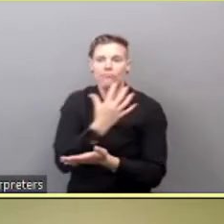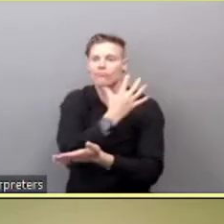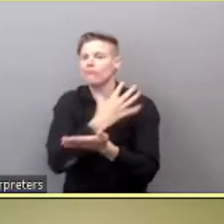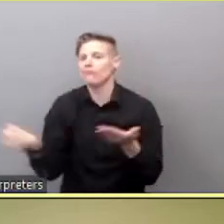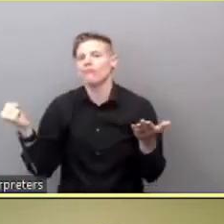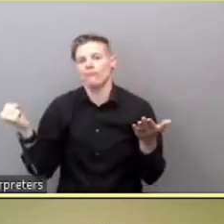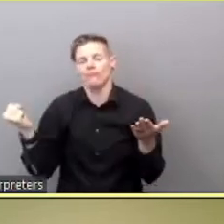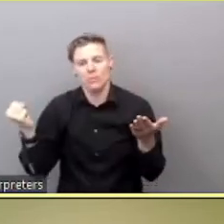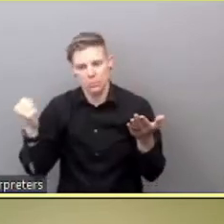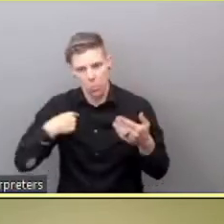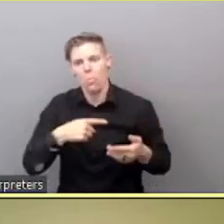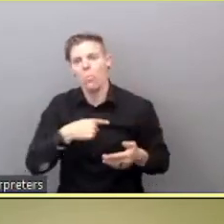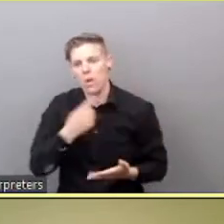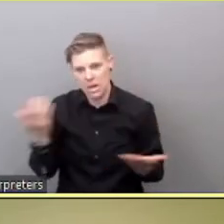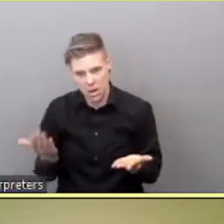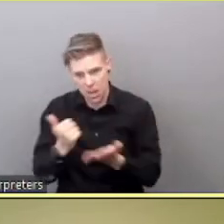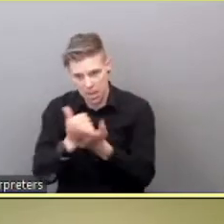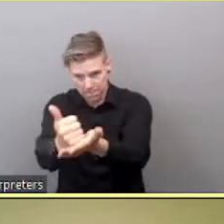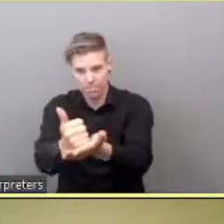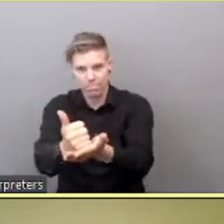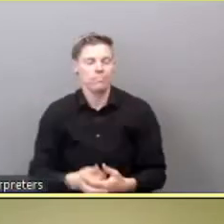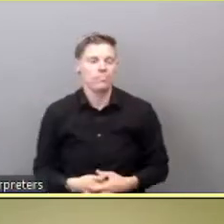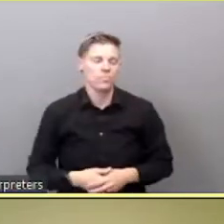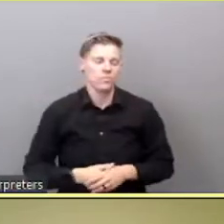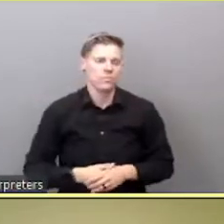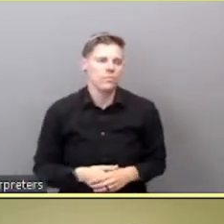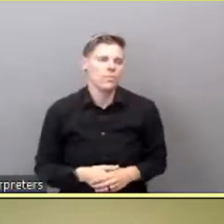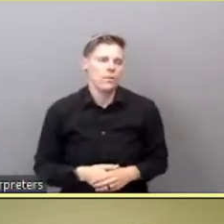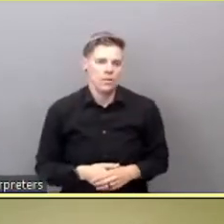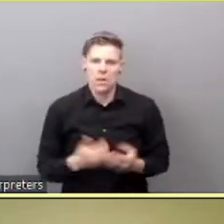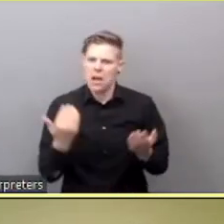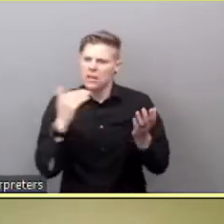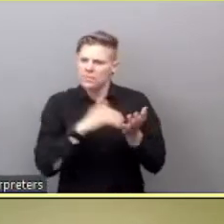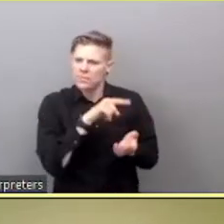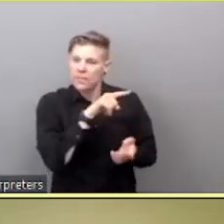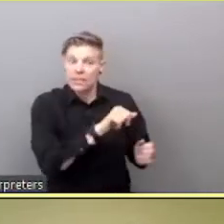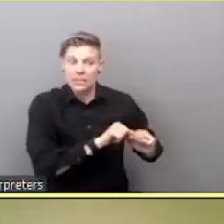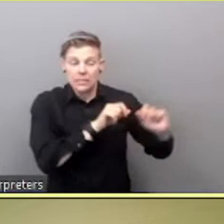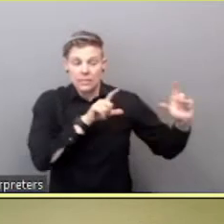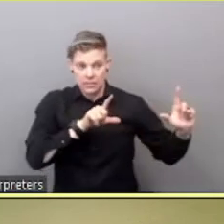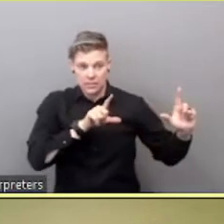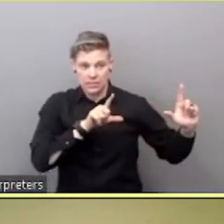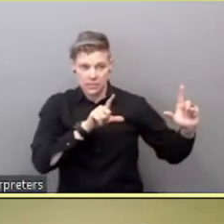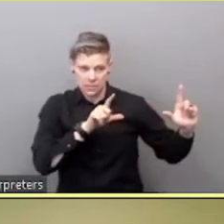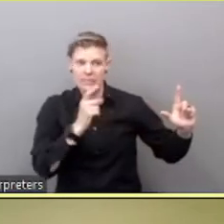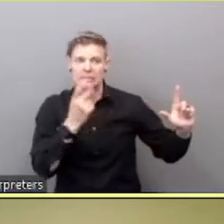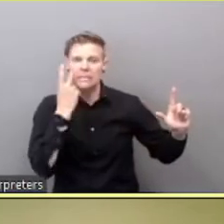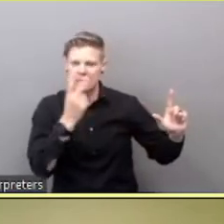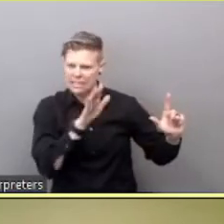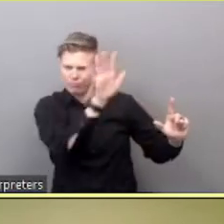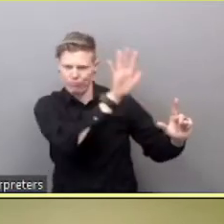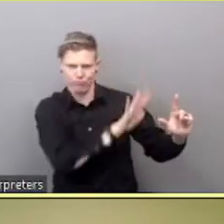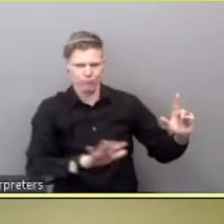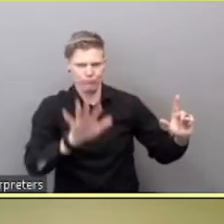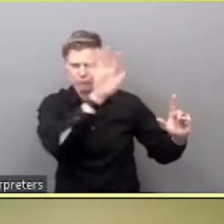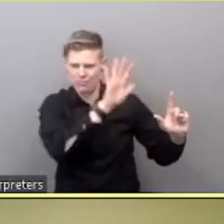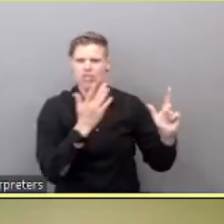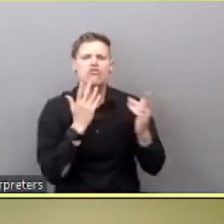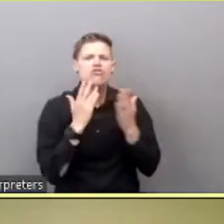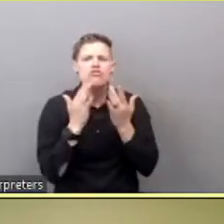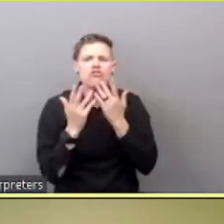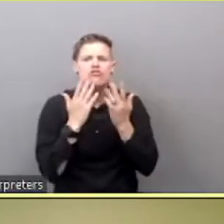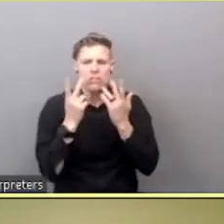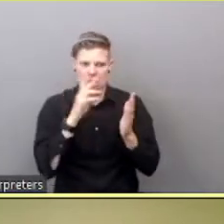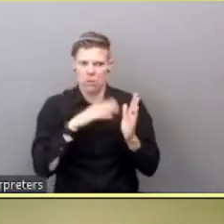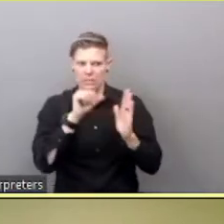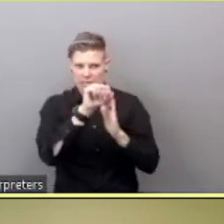This again, this slide again represents how we're doing right now relative to the US in terms of a seasonally